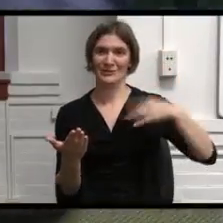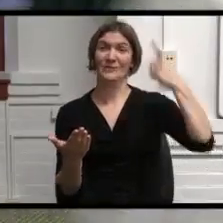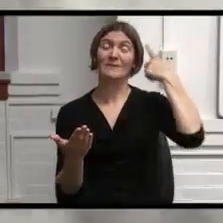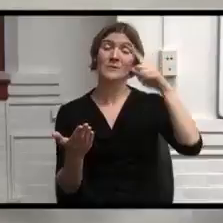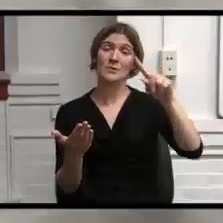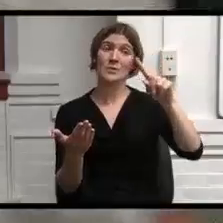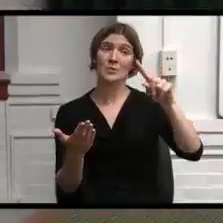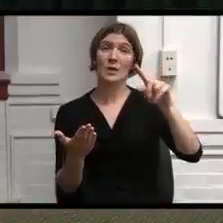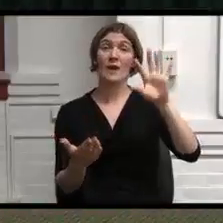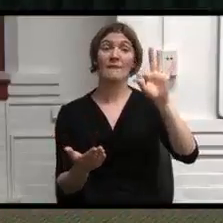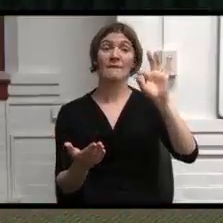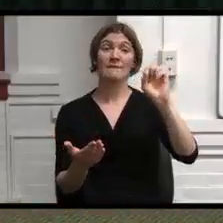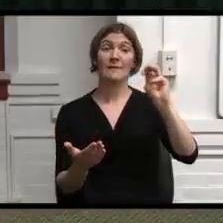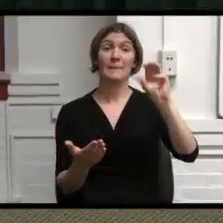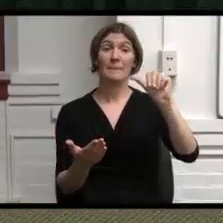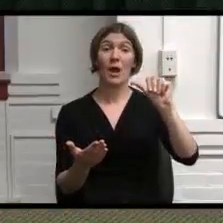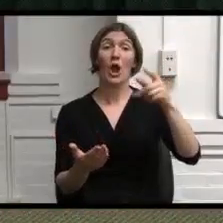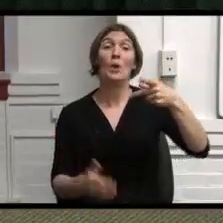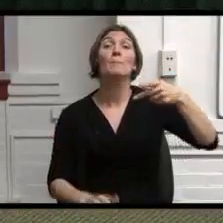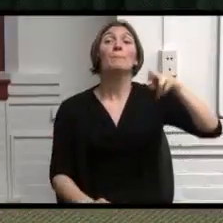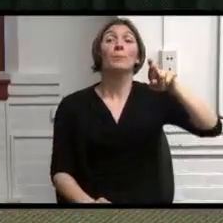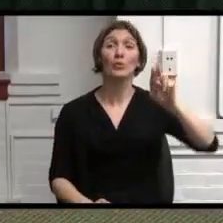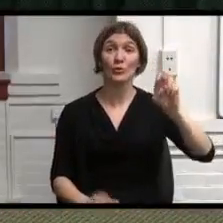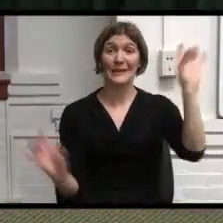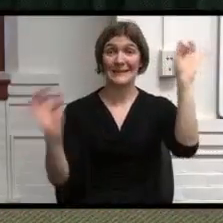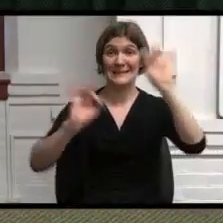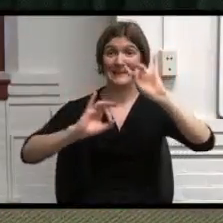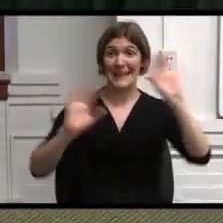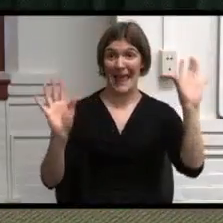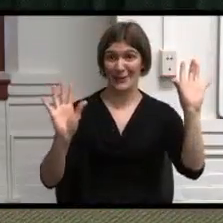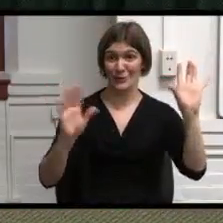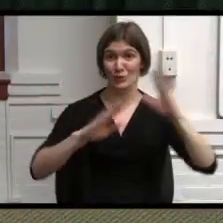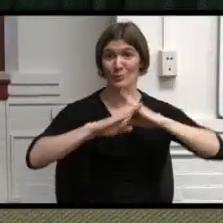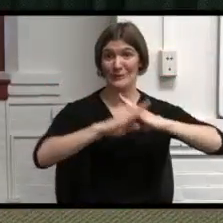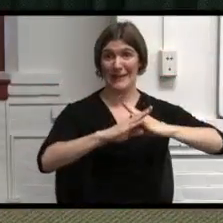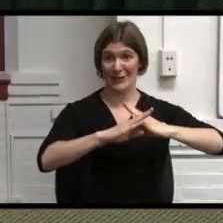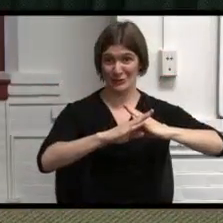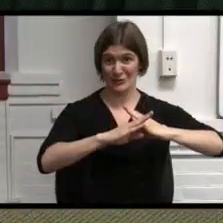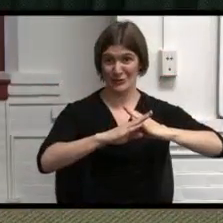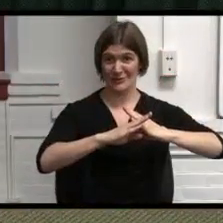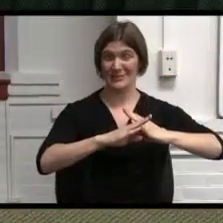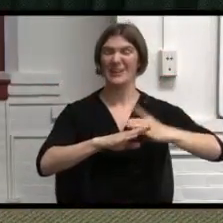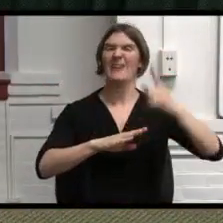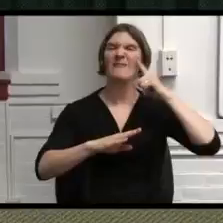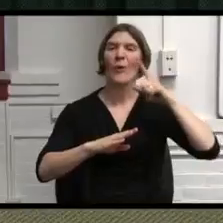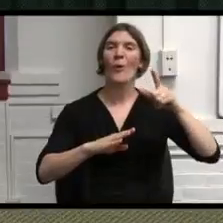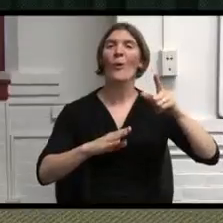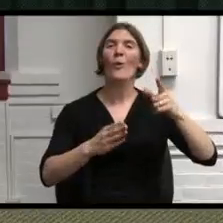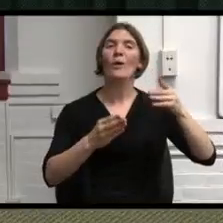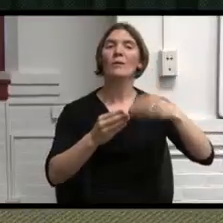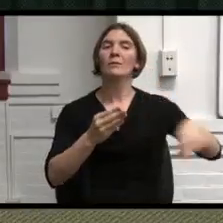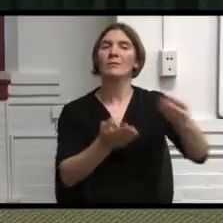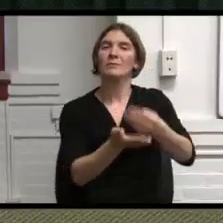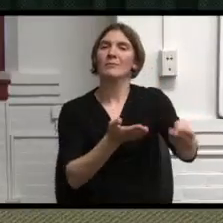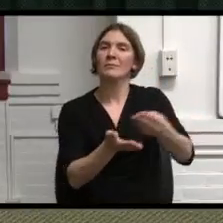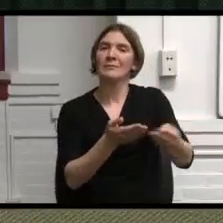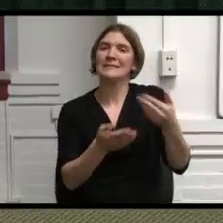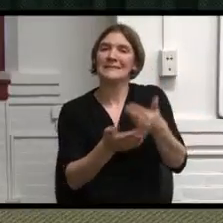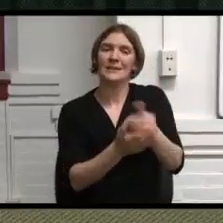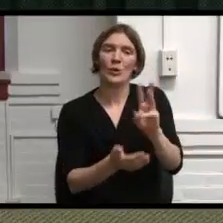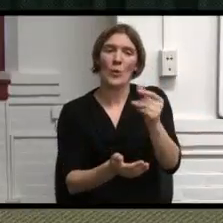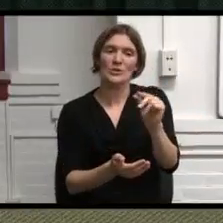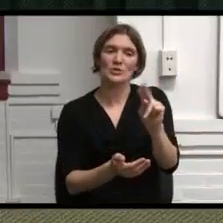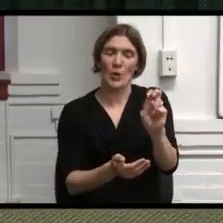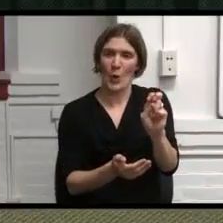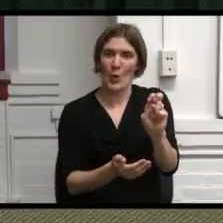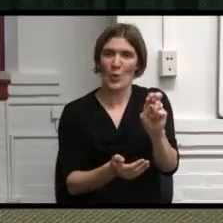the FEMA Pre-Disaster Mitigation Grant to purchase land along the Whetstone Brook. Good evening. I'm Rod